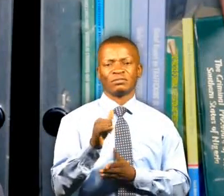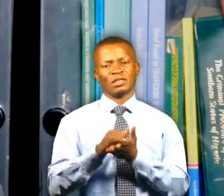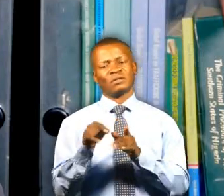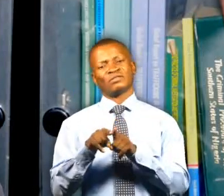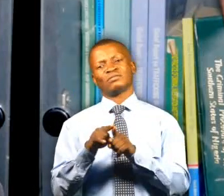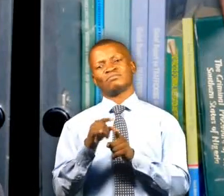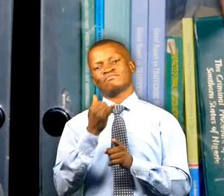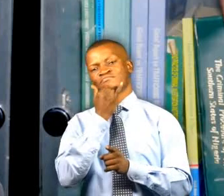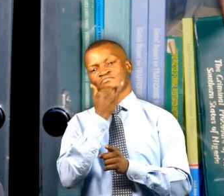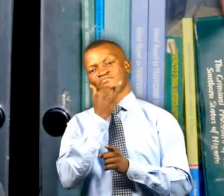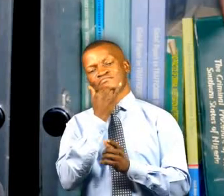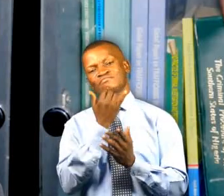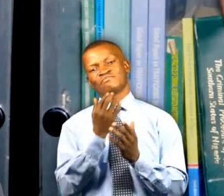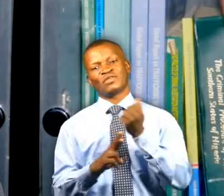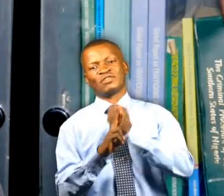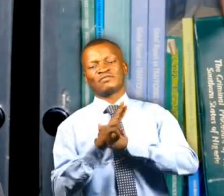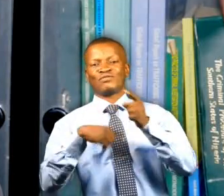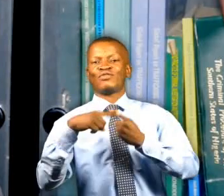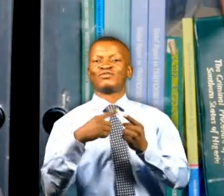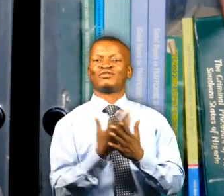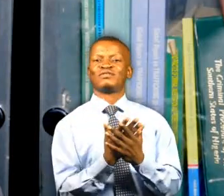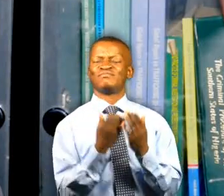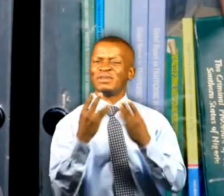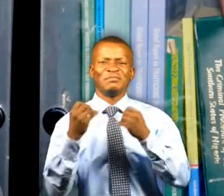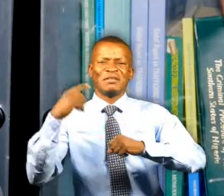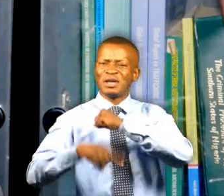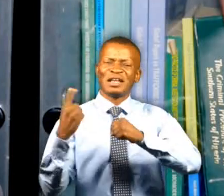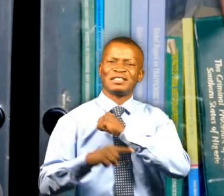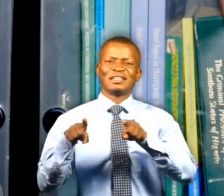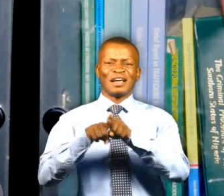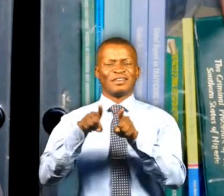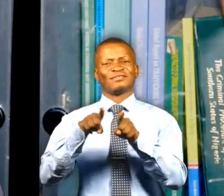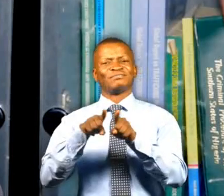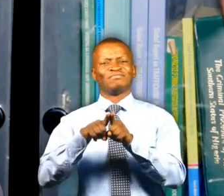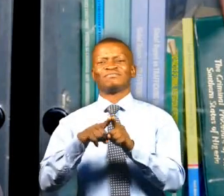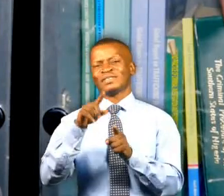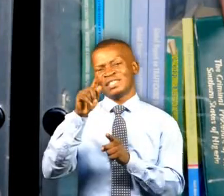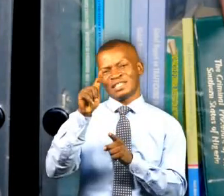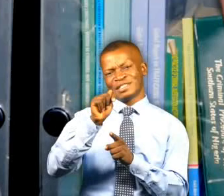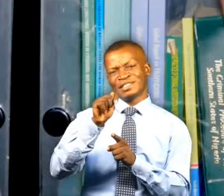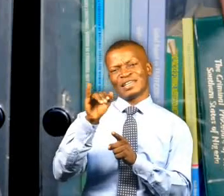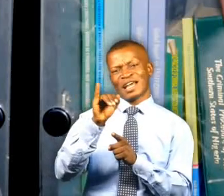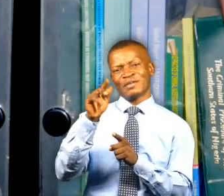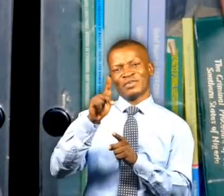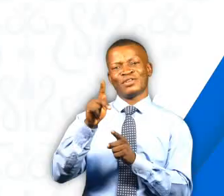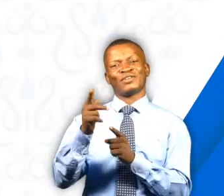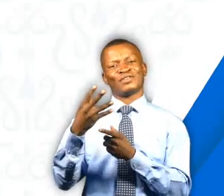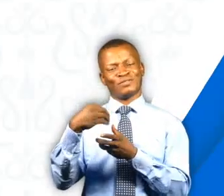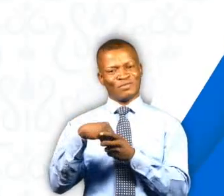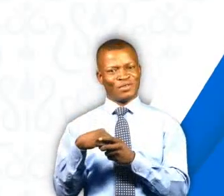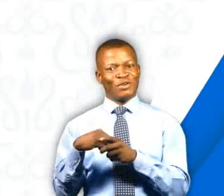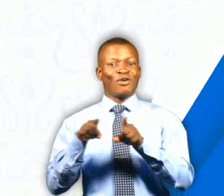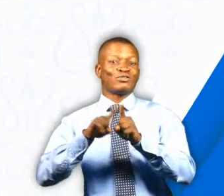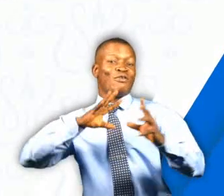also a penalty, and you risk going to jail. So there are many penalties as far as the TIP is concerned.